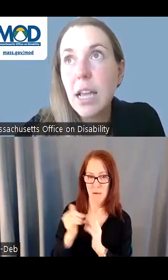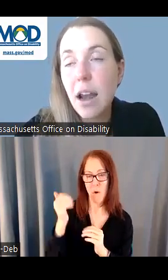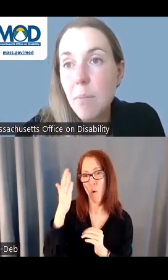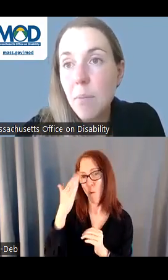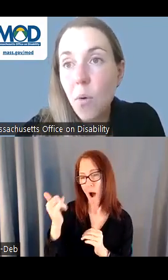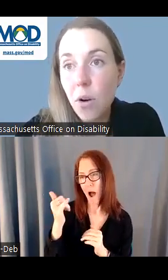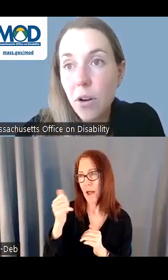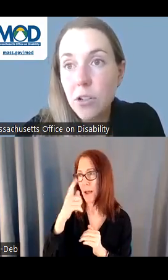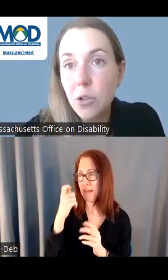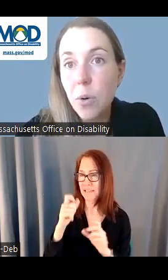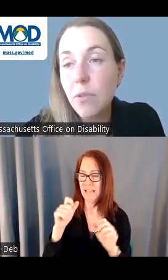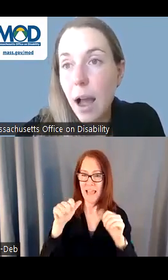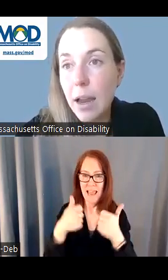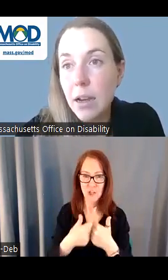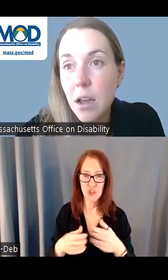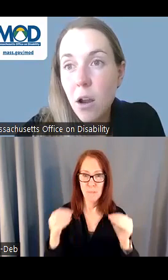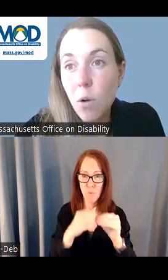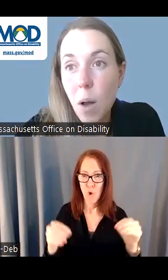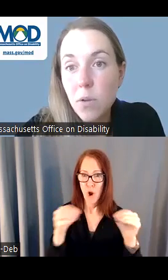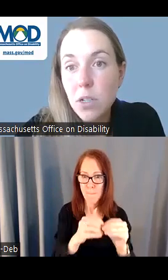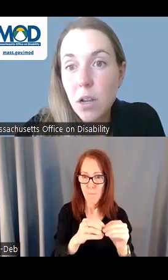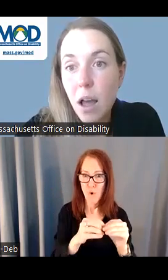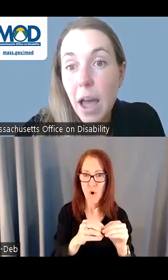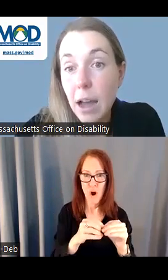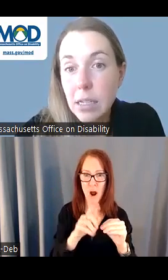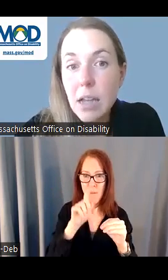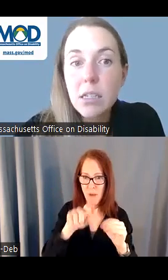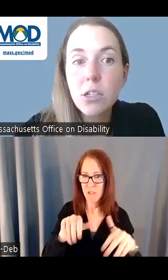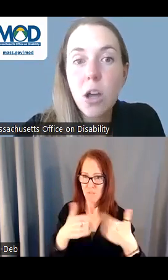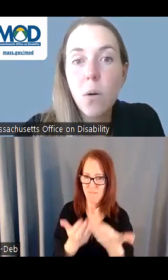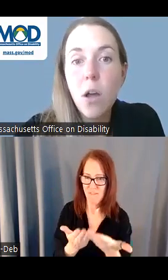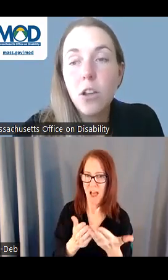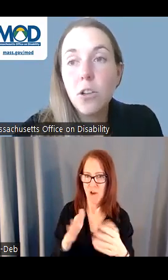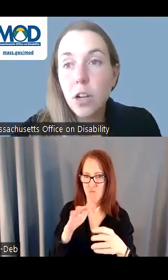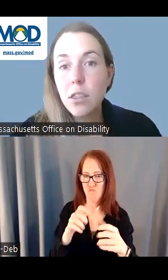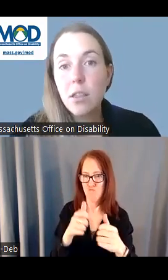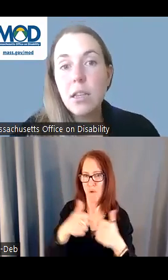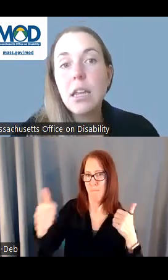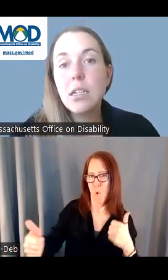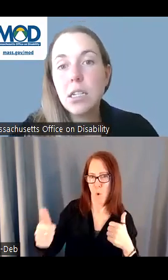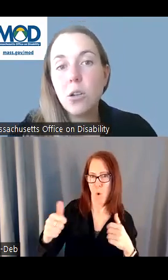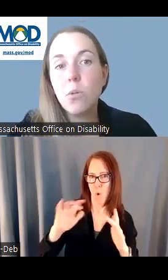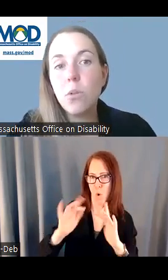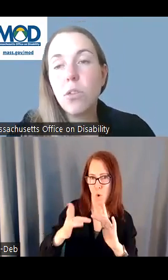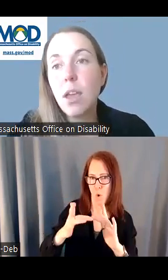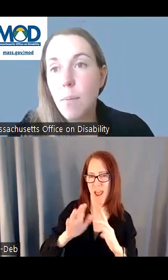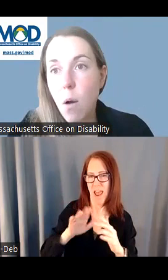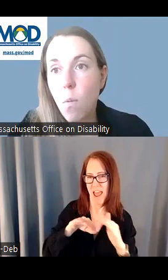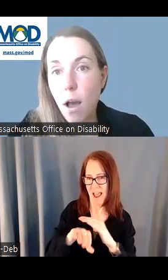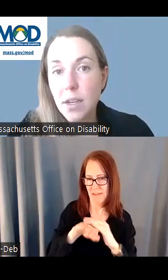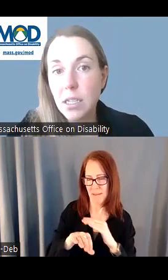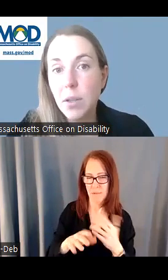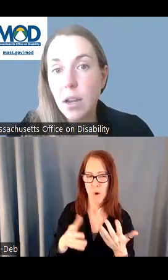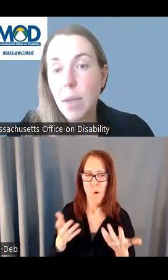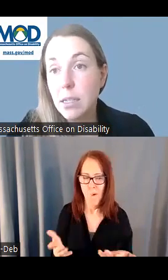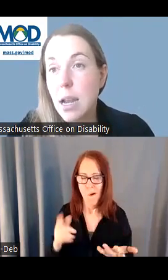are set up more to provide remote access. So you're going to need to think about